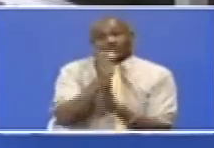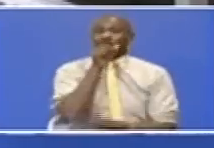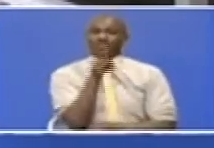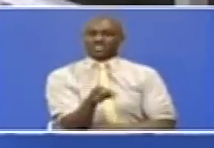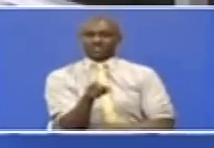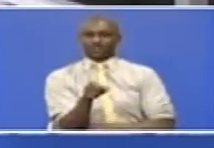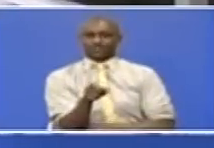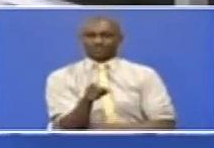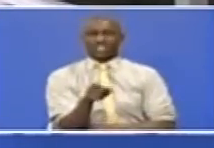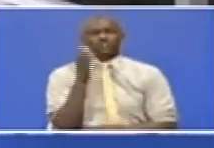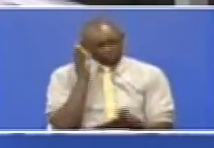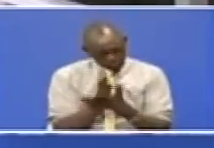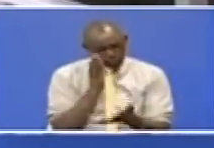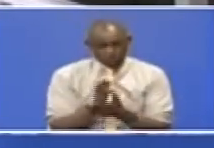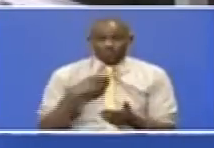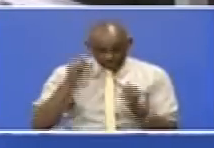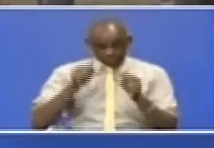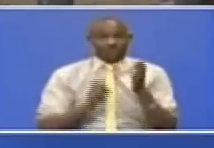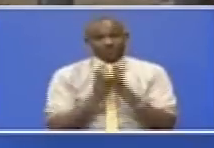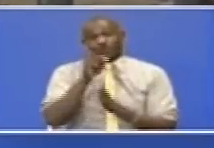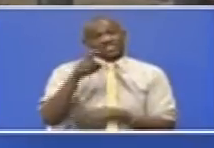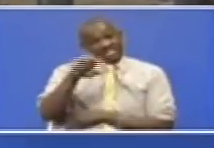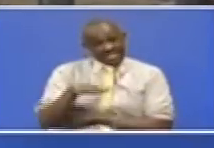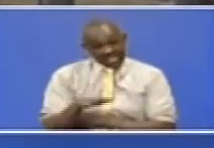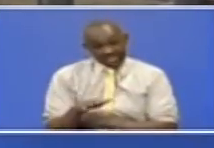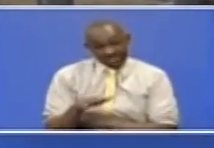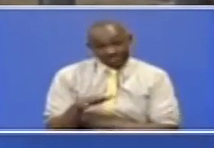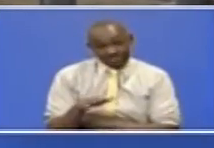We are very well developed in the dairy industry.